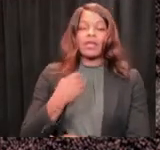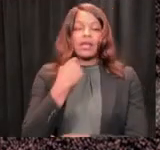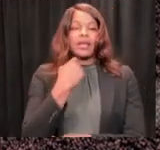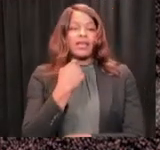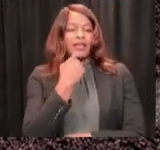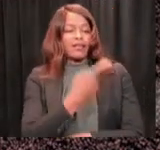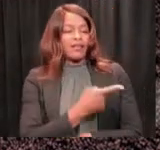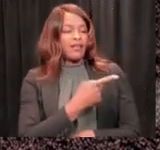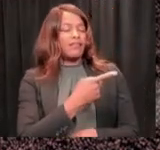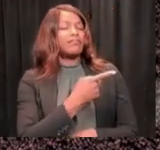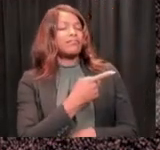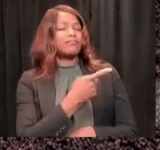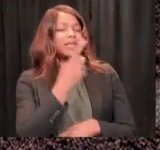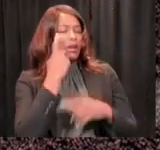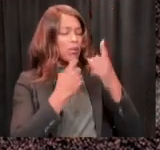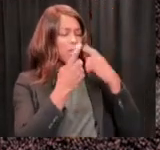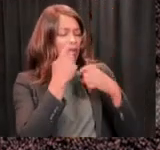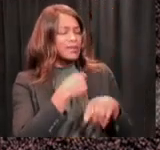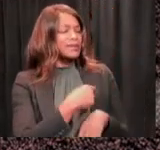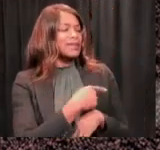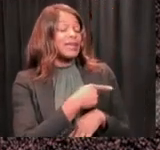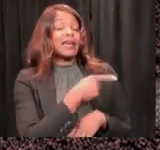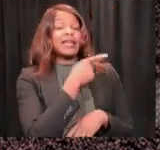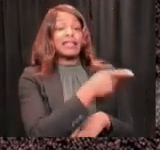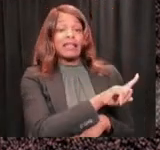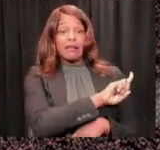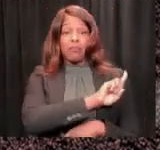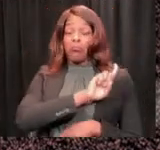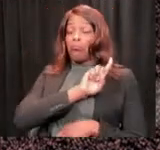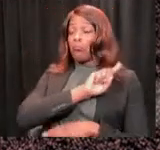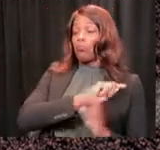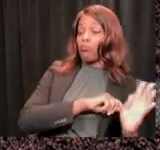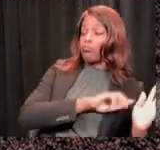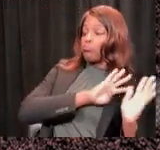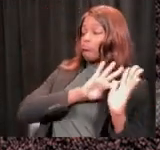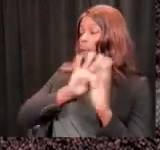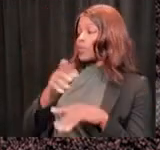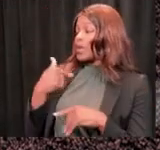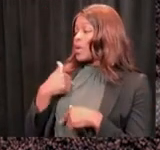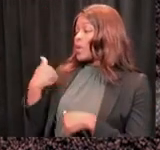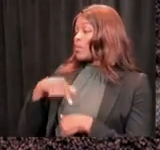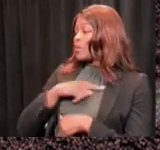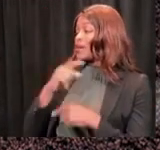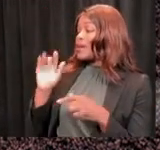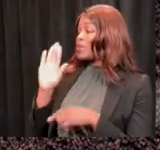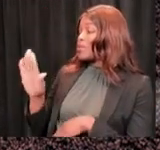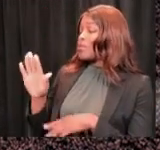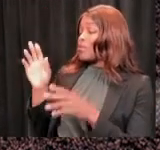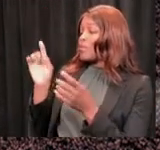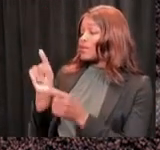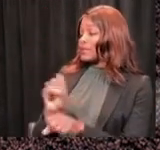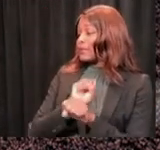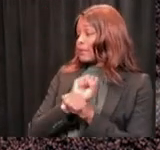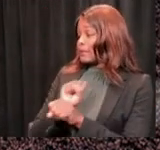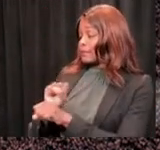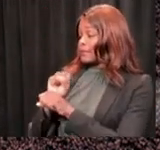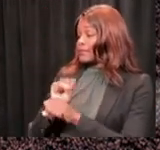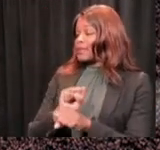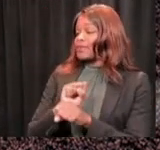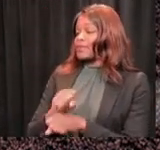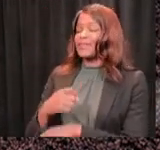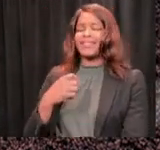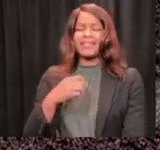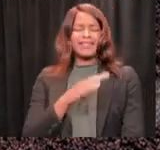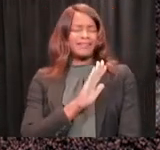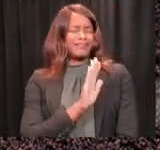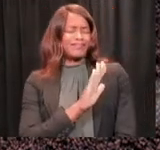wept. And his brothers then came and threw themselves down before him. We are your slaves, they said. But Joseph said to them,